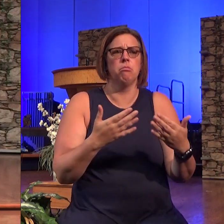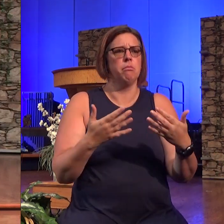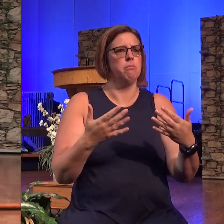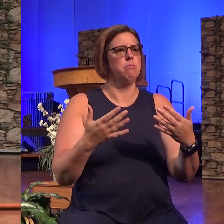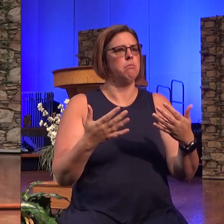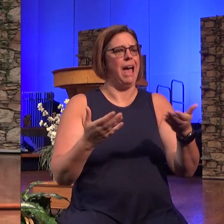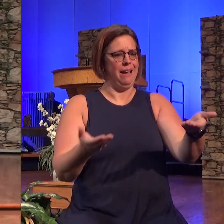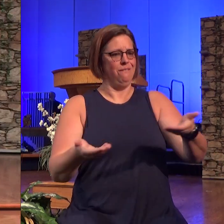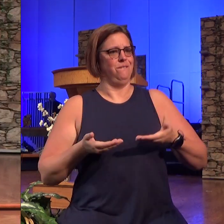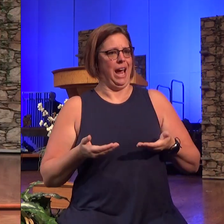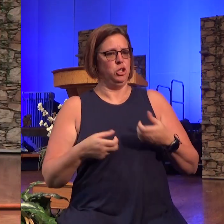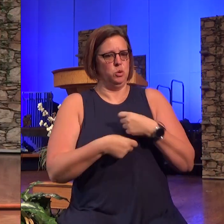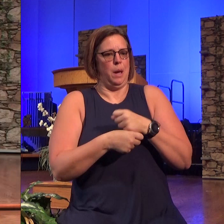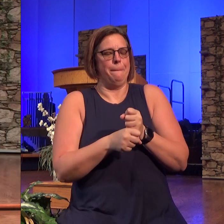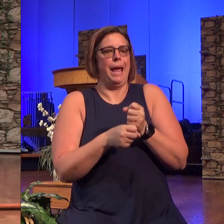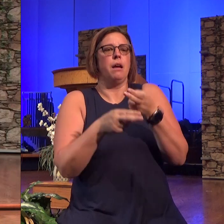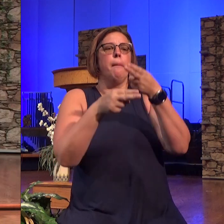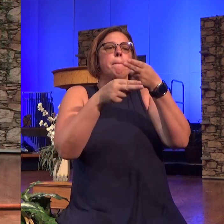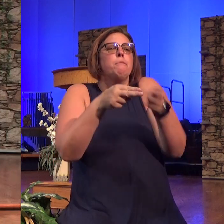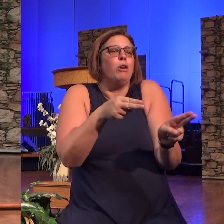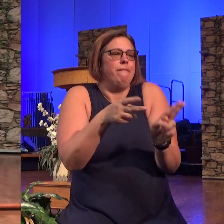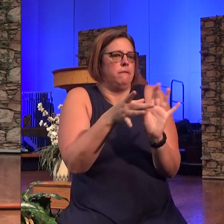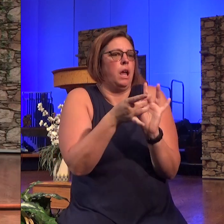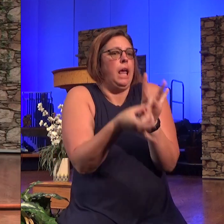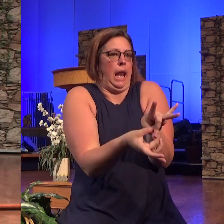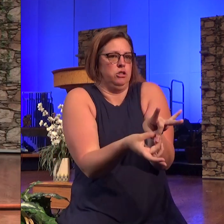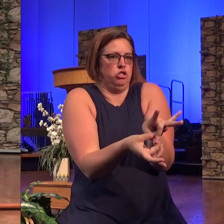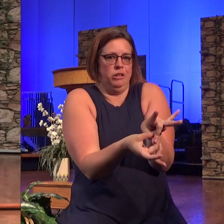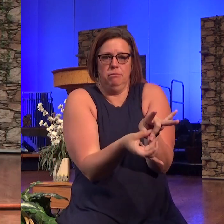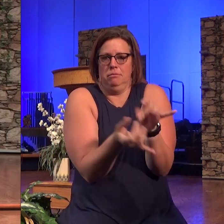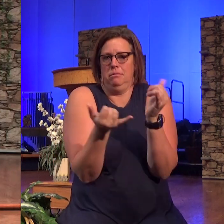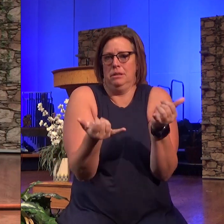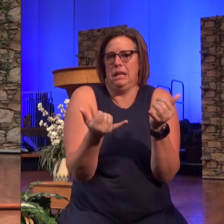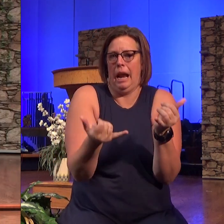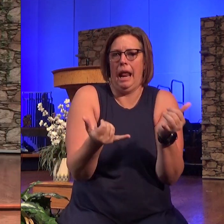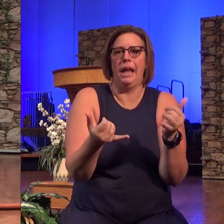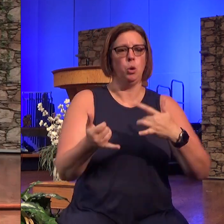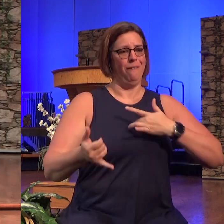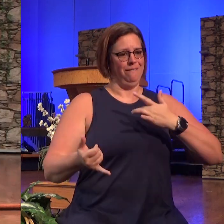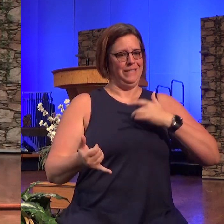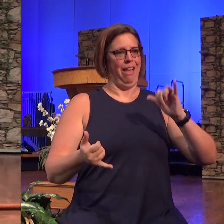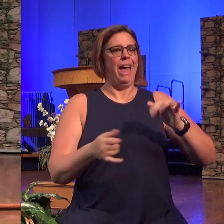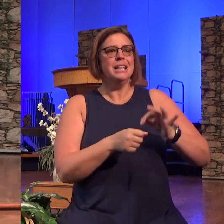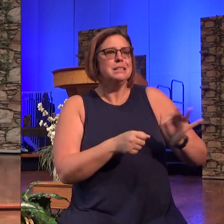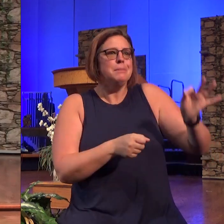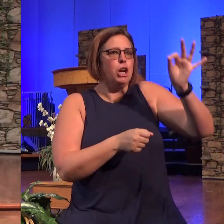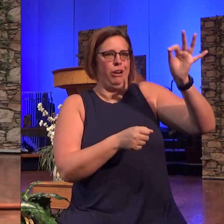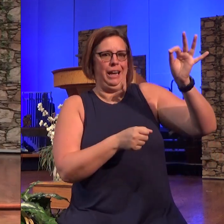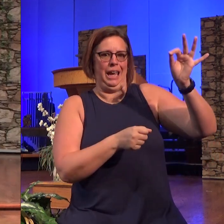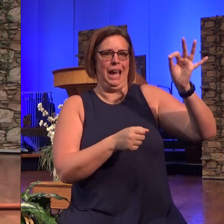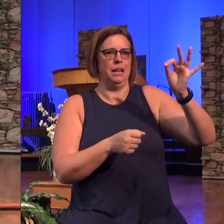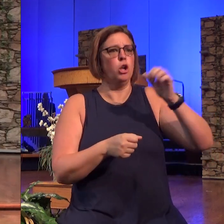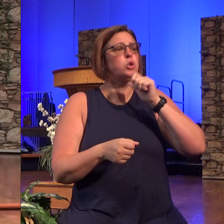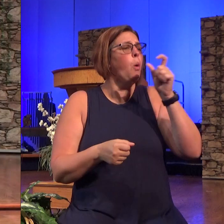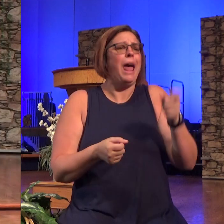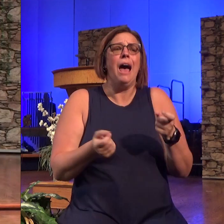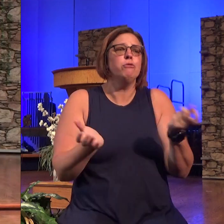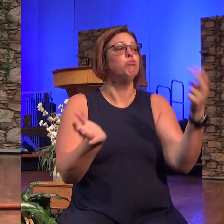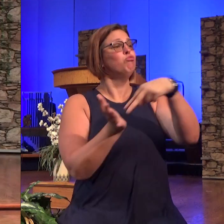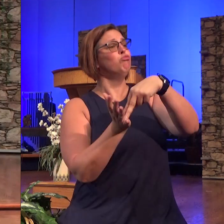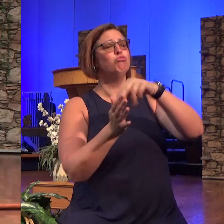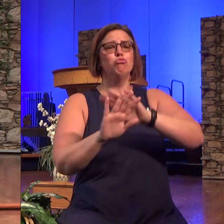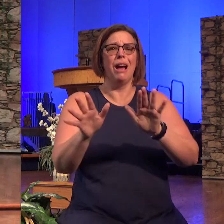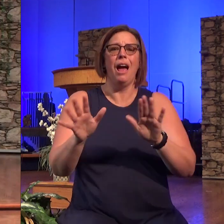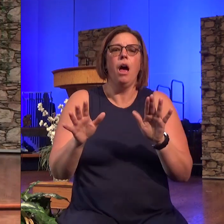brief connection today, to feel that Spirit of God upon us as we turn. We don't need to get up. Just turn and smile to someone. If you're